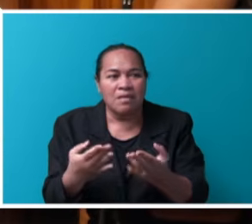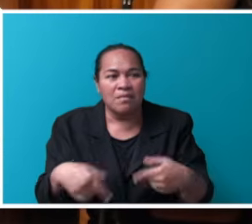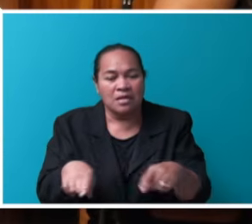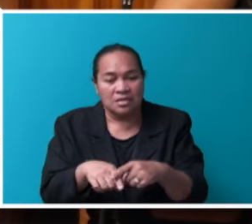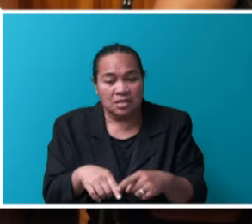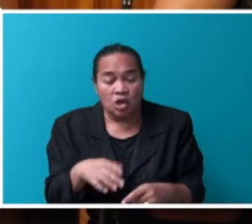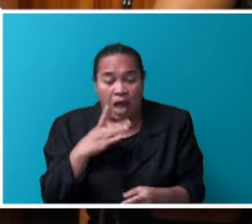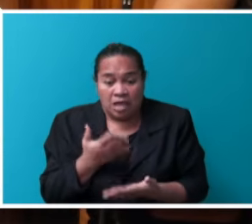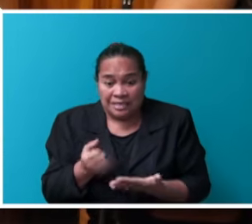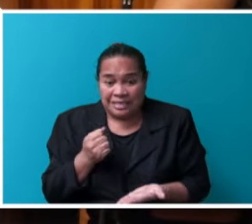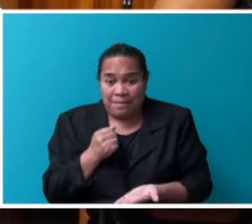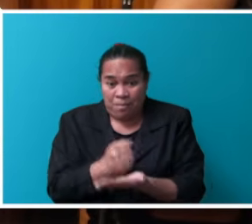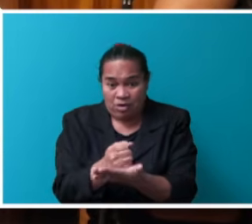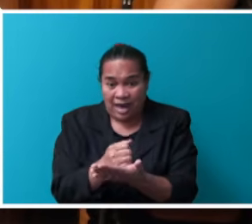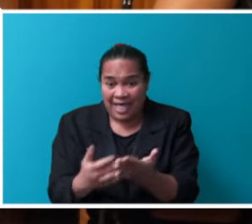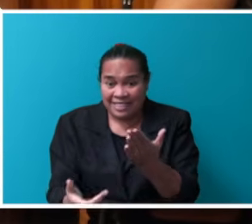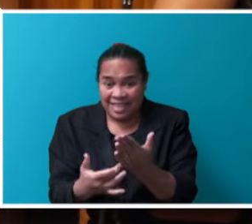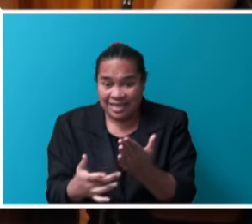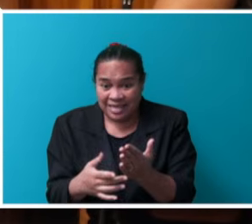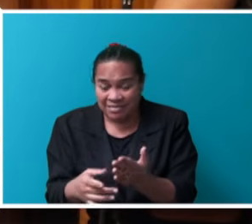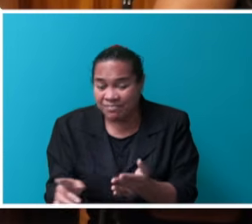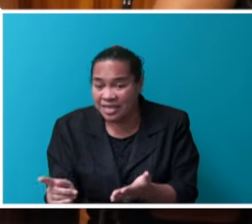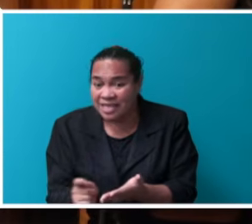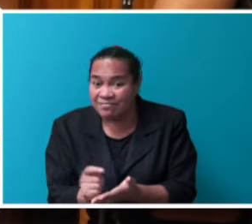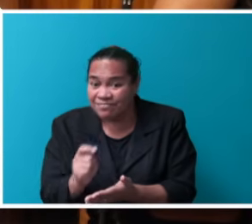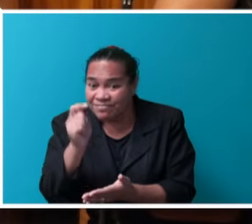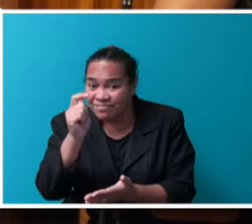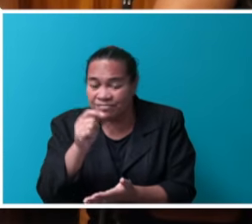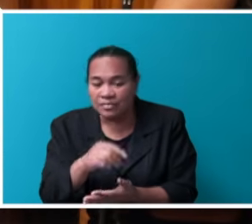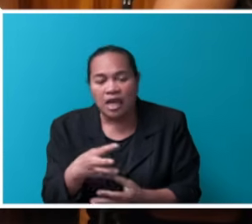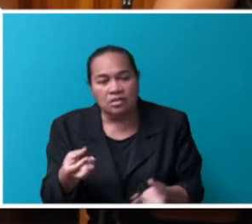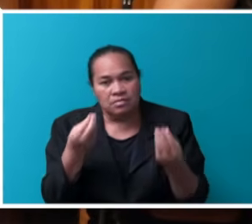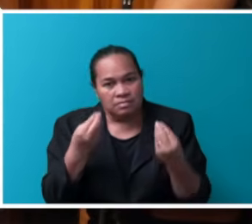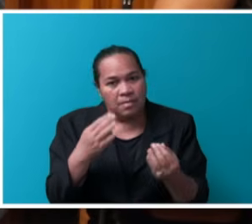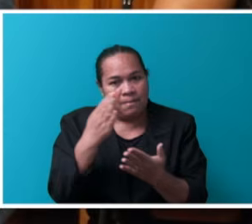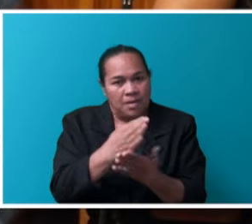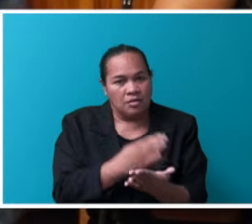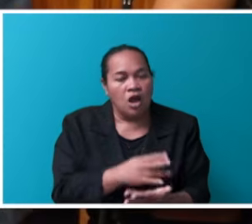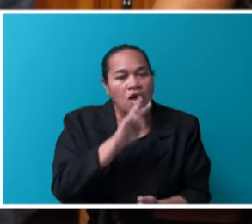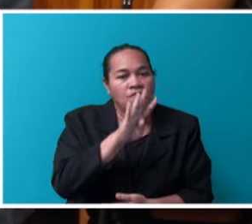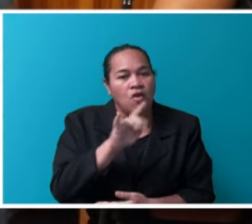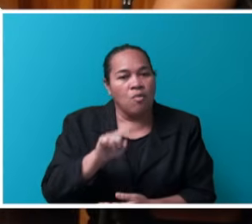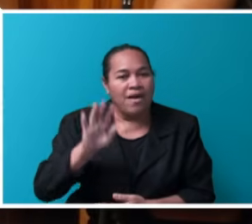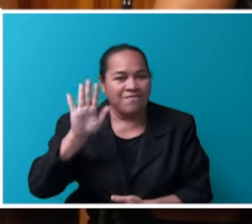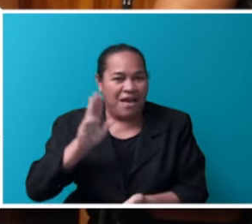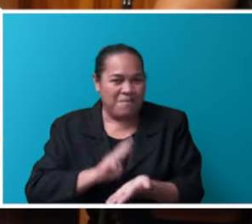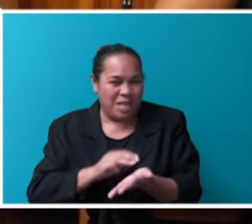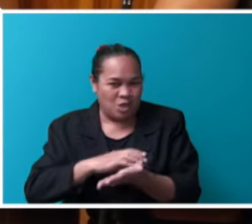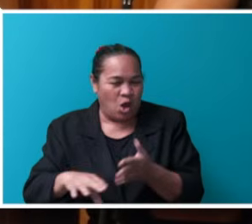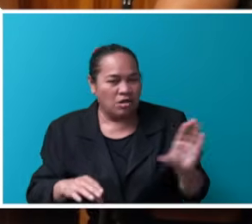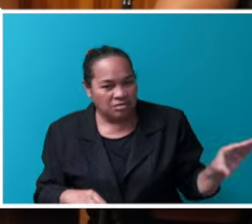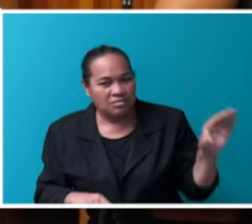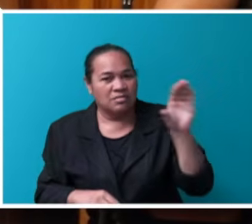Institute and Tutu Training Center, a total budget of $4.5 million is provided. For the upgrade